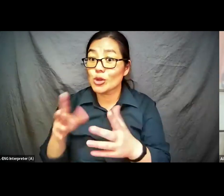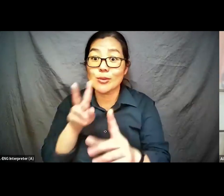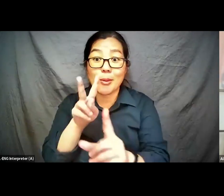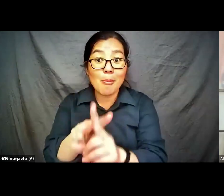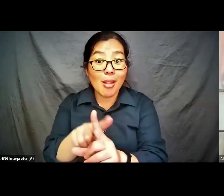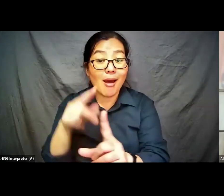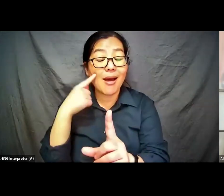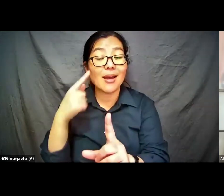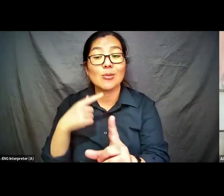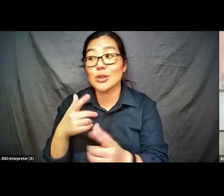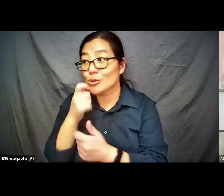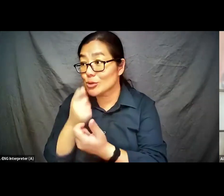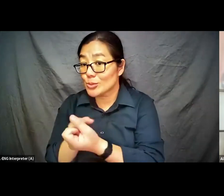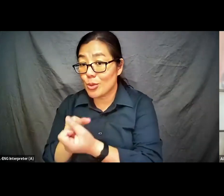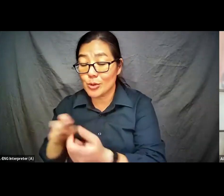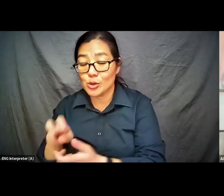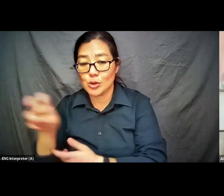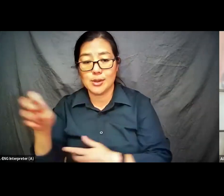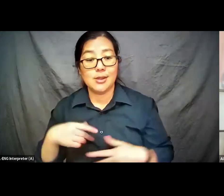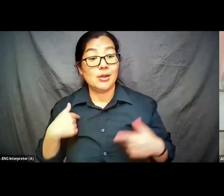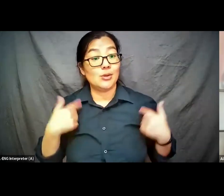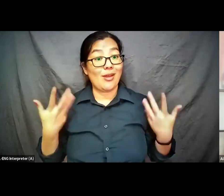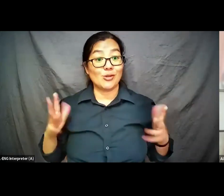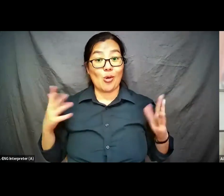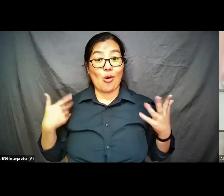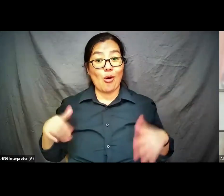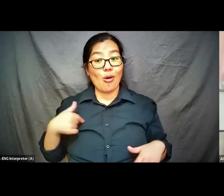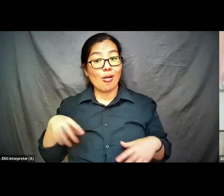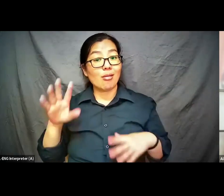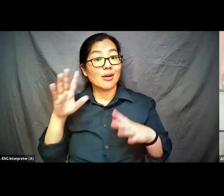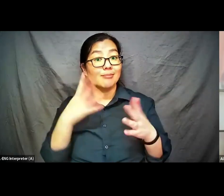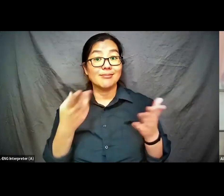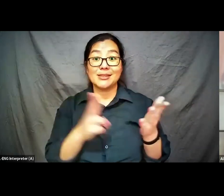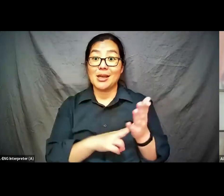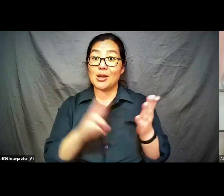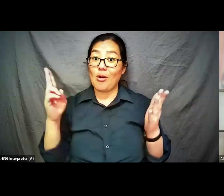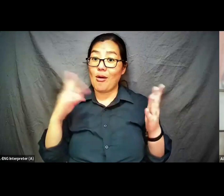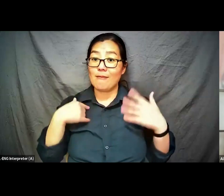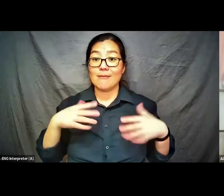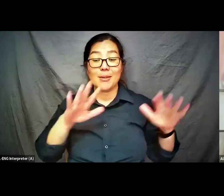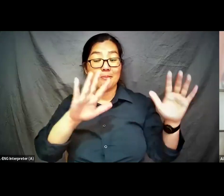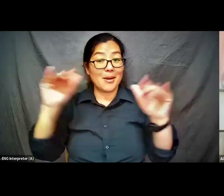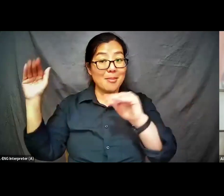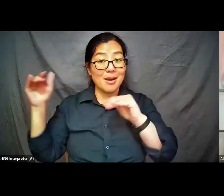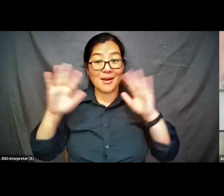wonderful spirit of trust and learning and growth and